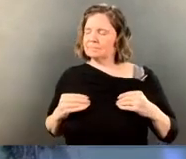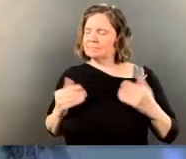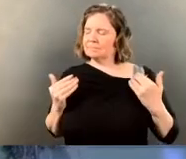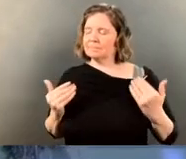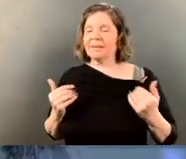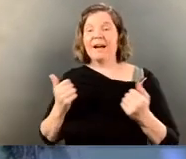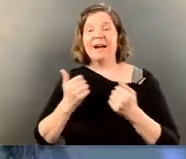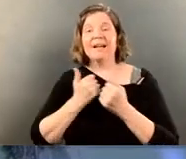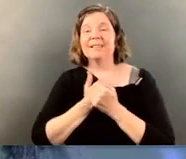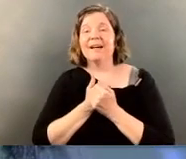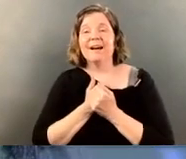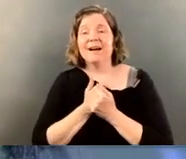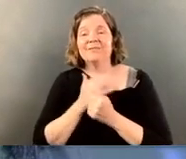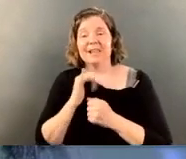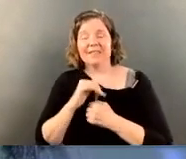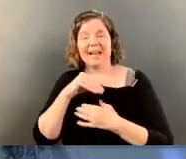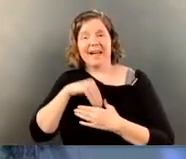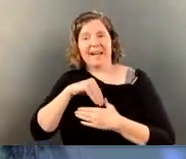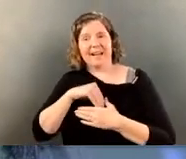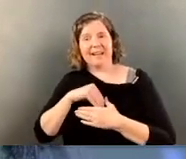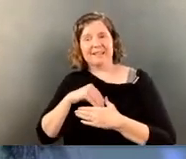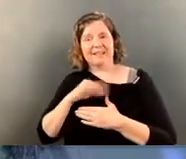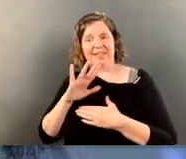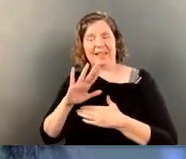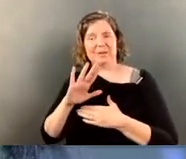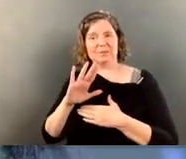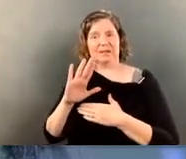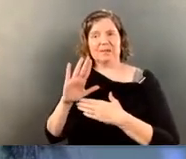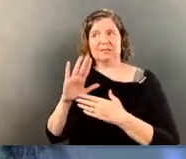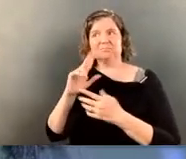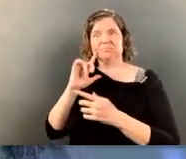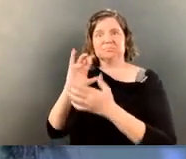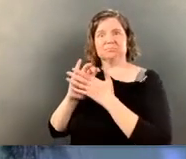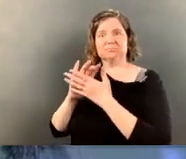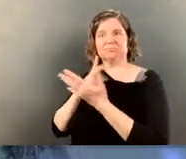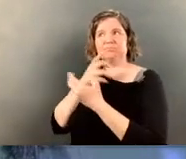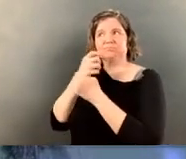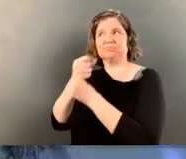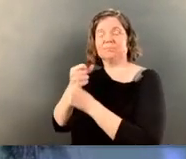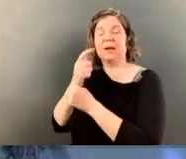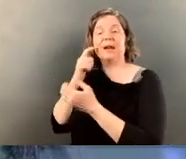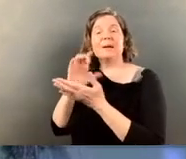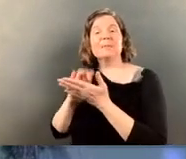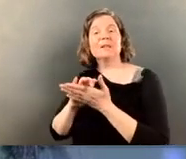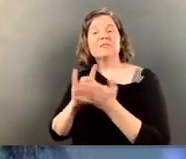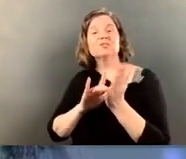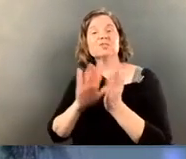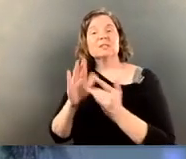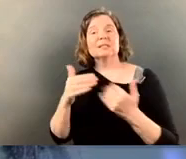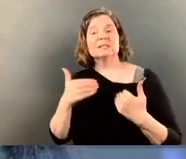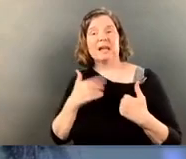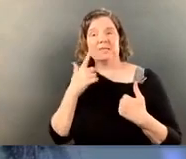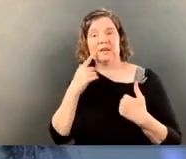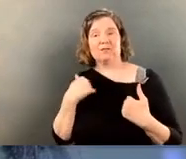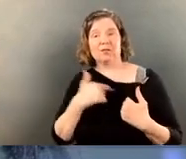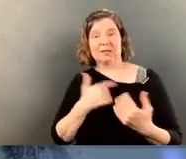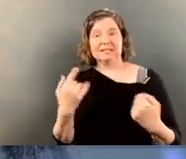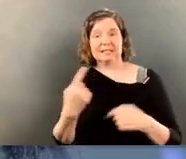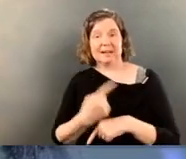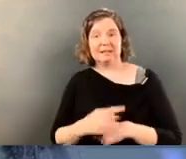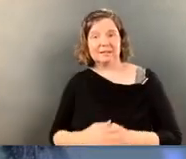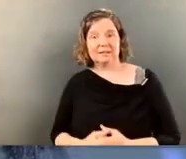I love that that was the legacy of those believers. And I believe Jesus has that for us today.